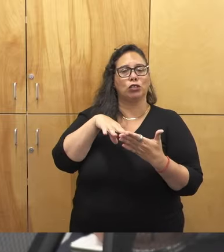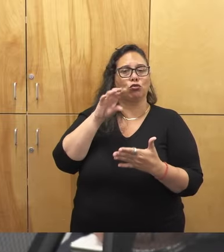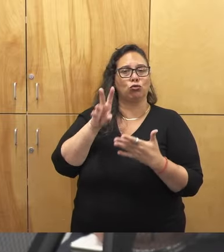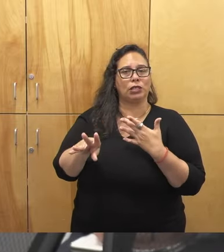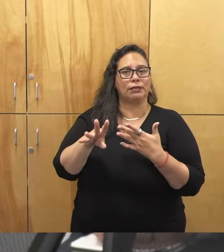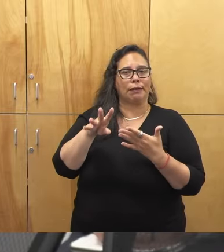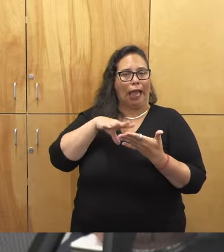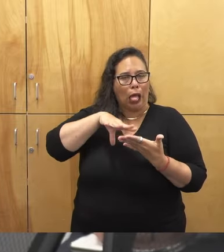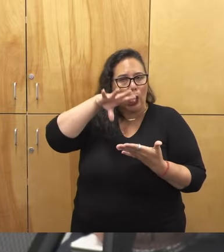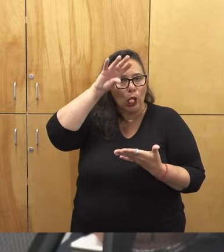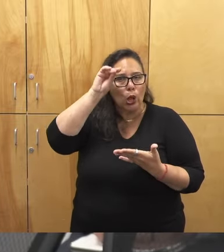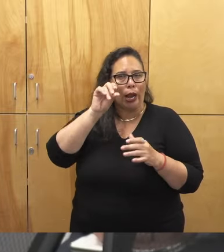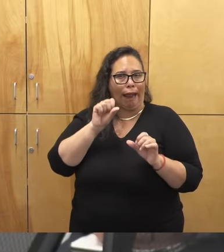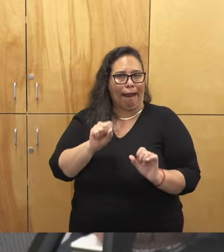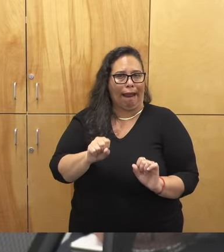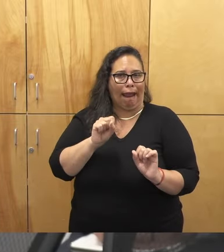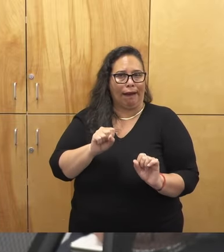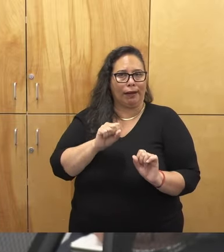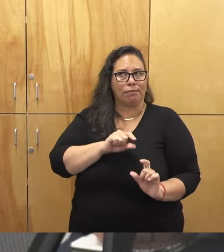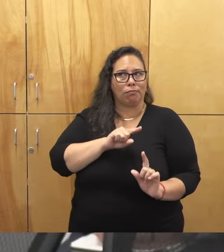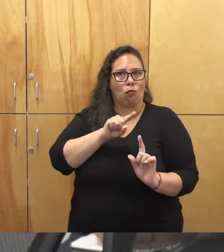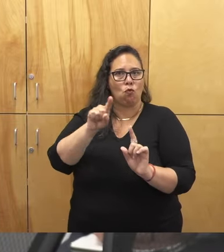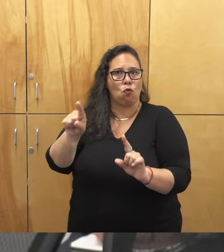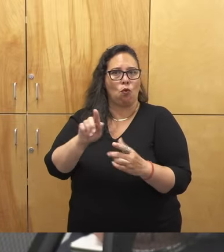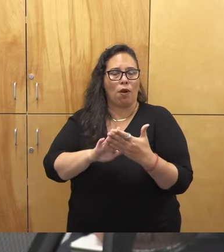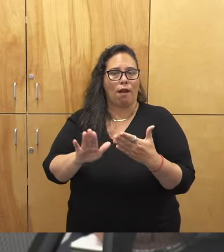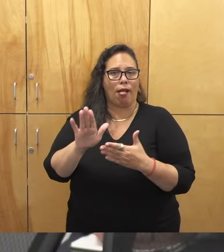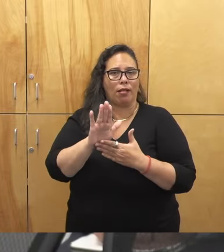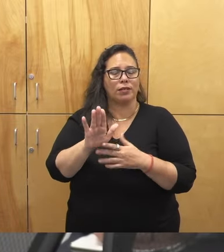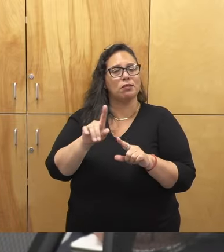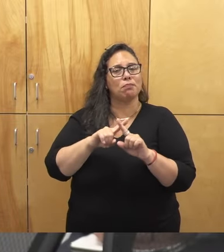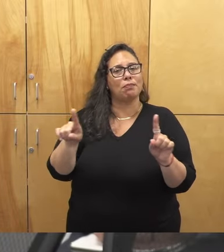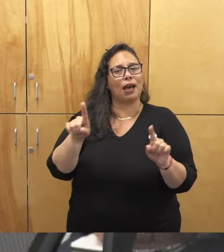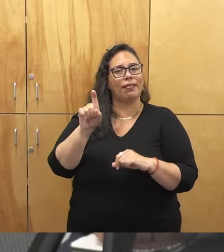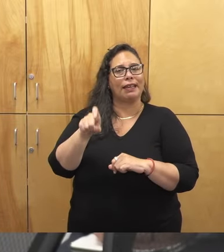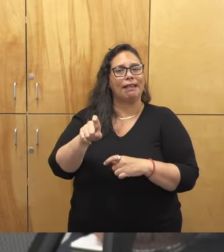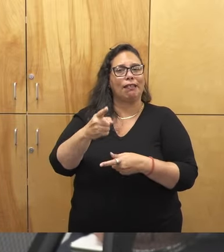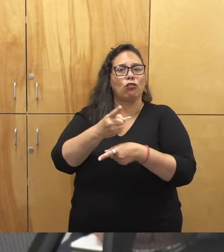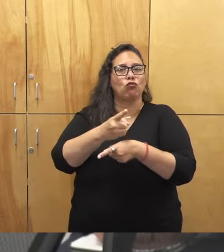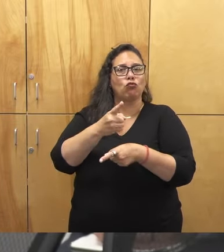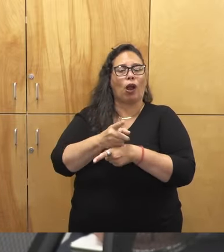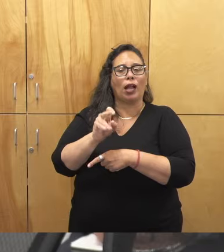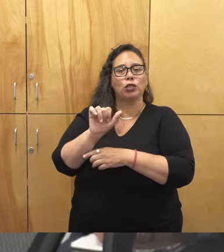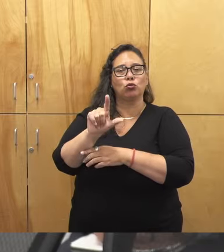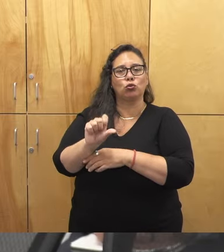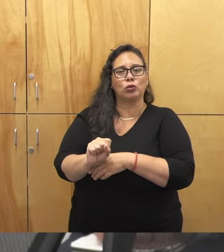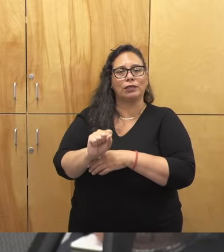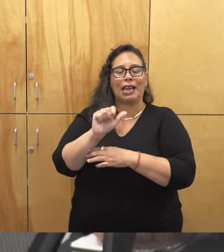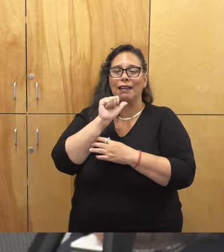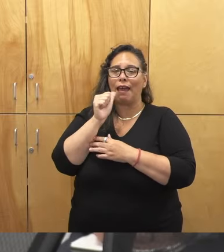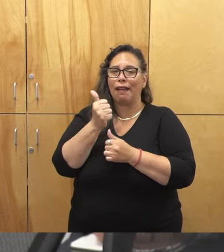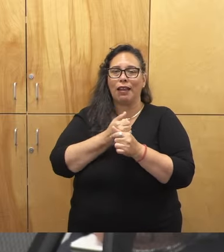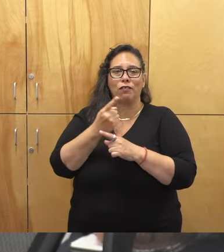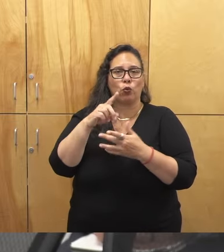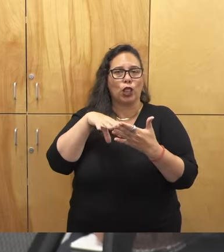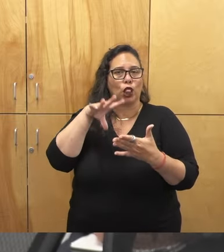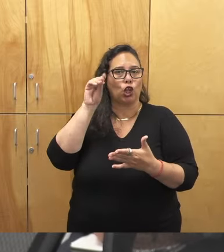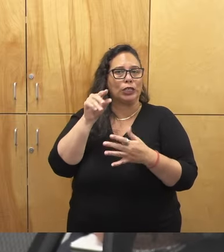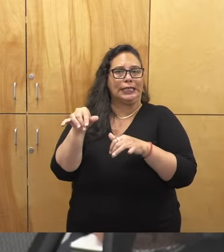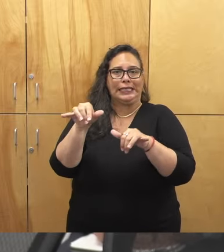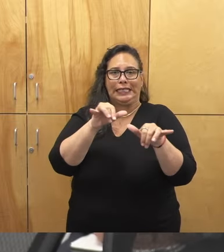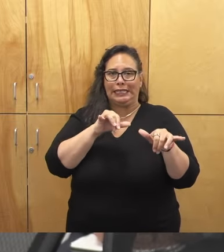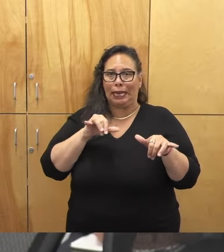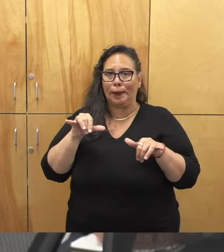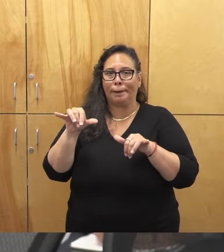good, go to college, but they need the right tools because not everyone learns the same. In